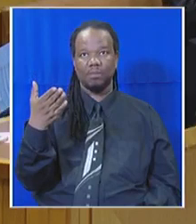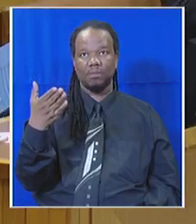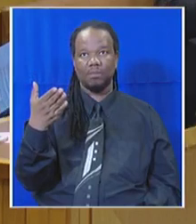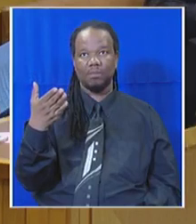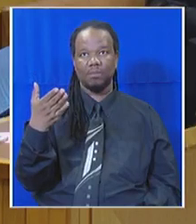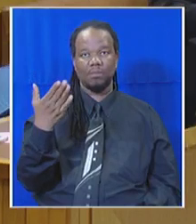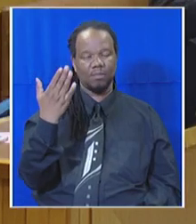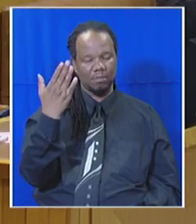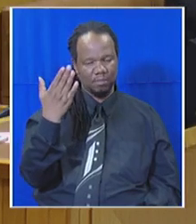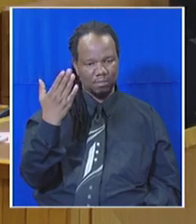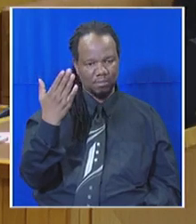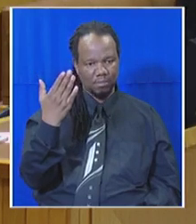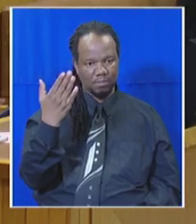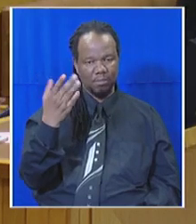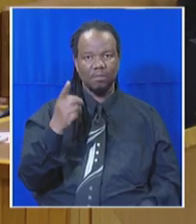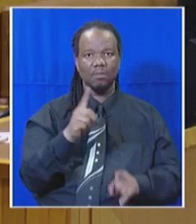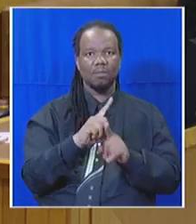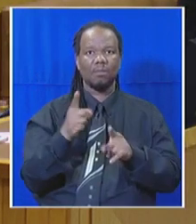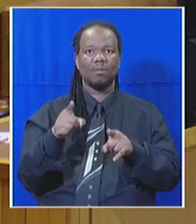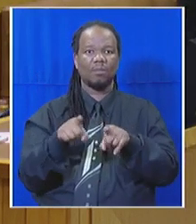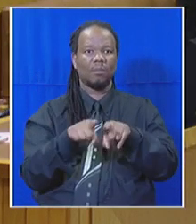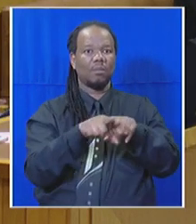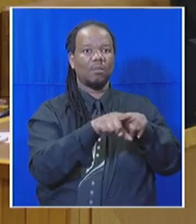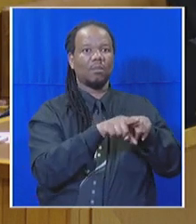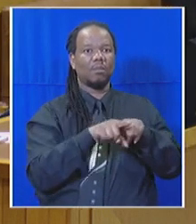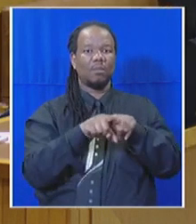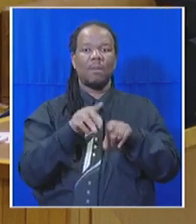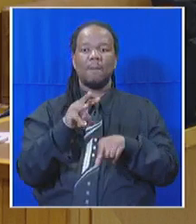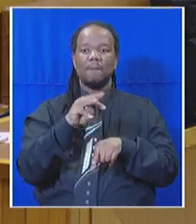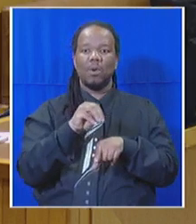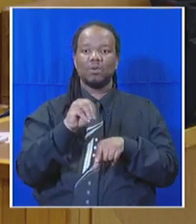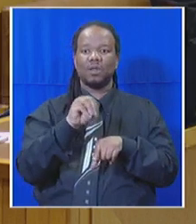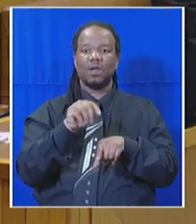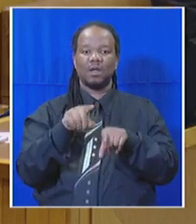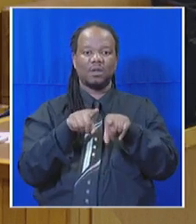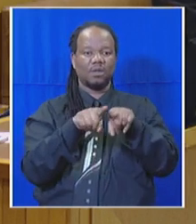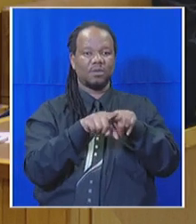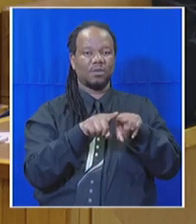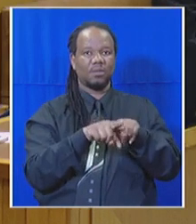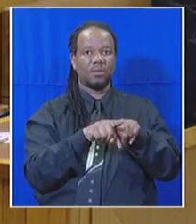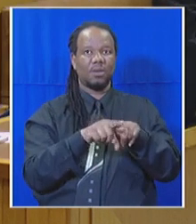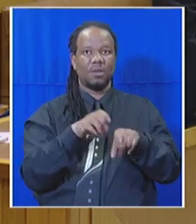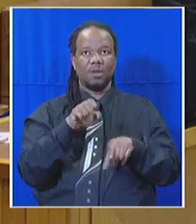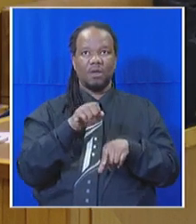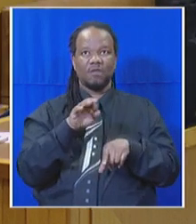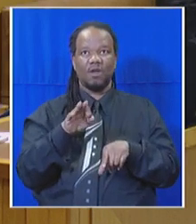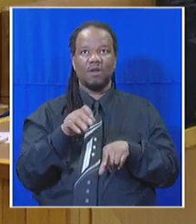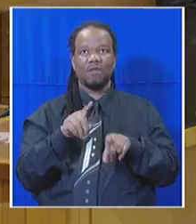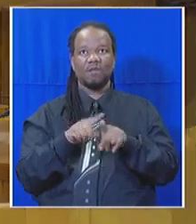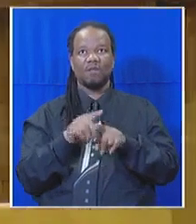Chair, I don't know what is common between me and Honourable Mocheka, but I, on behalf of the EFF, reject the report.